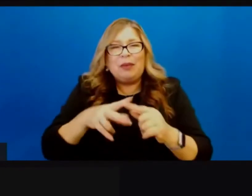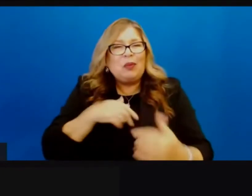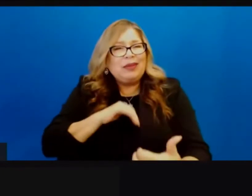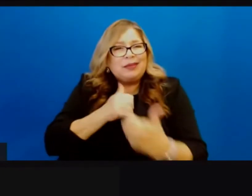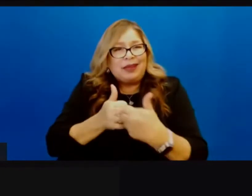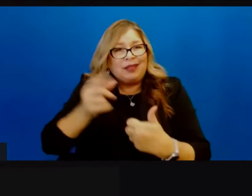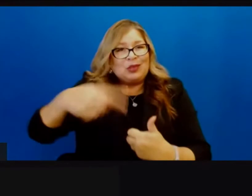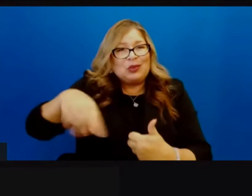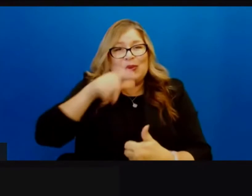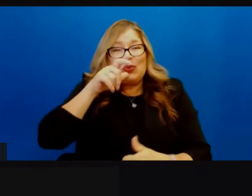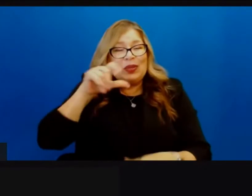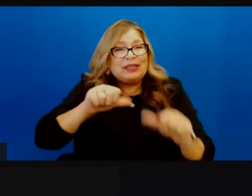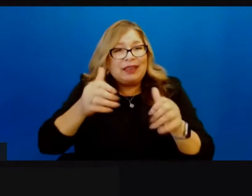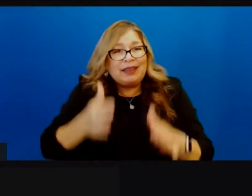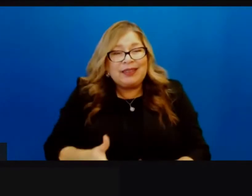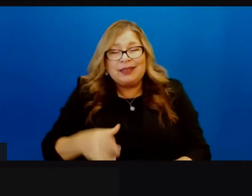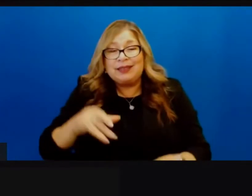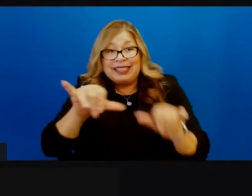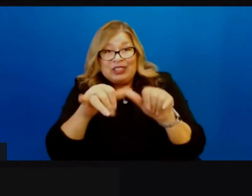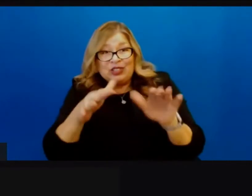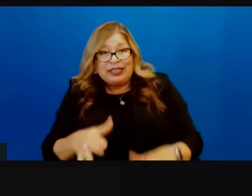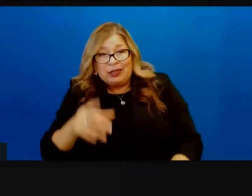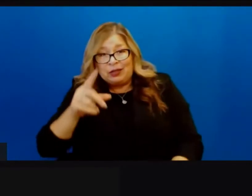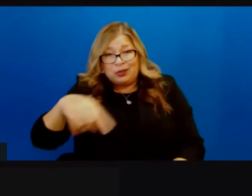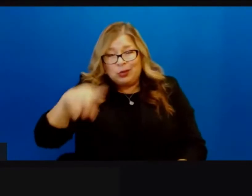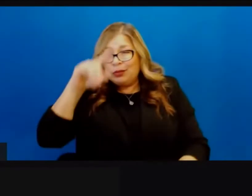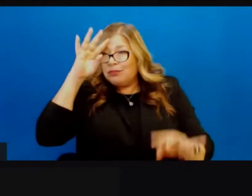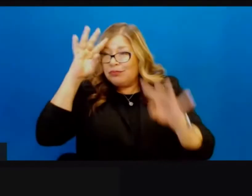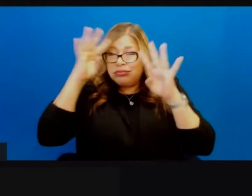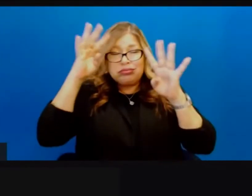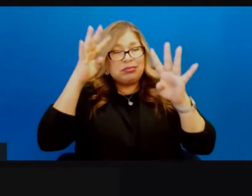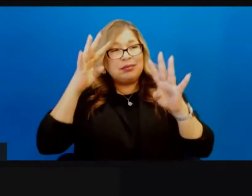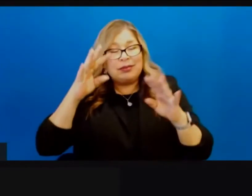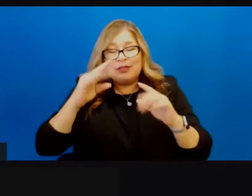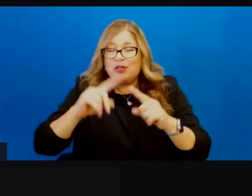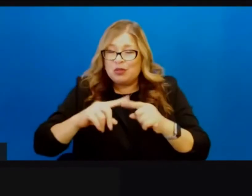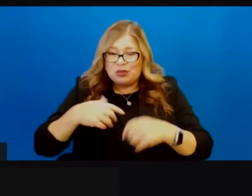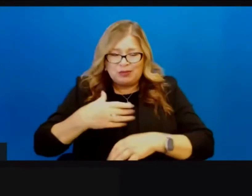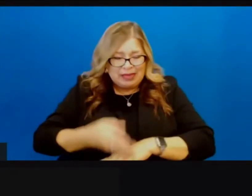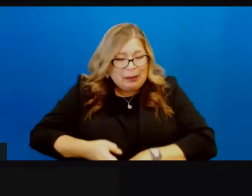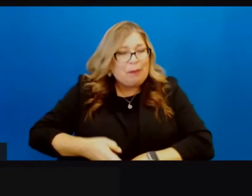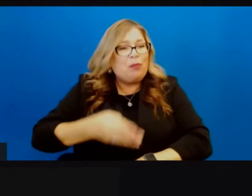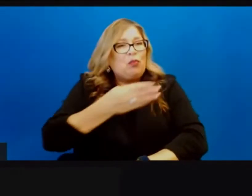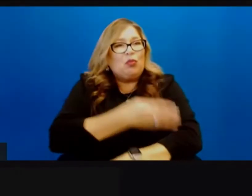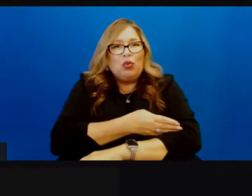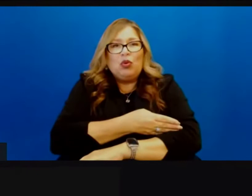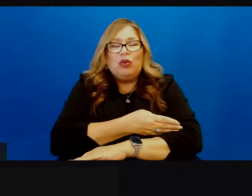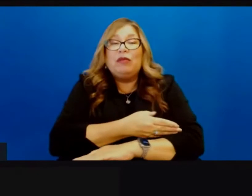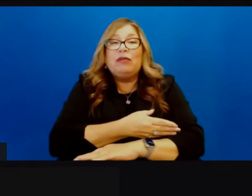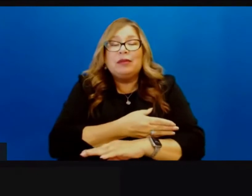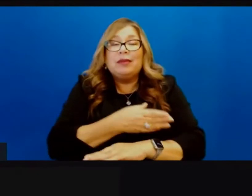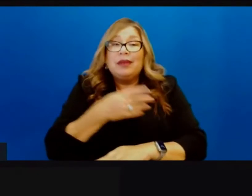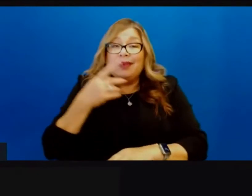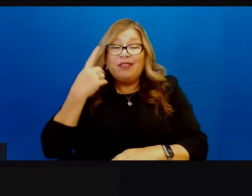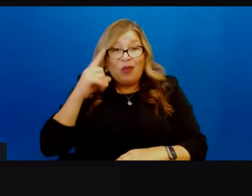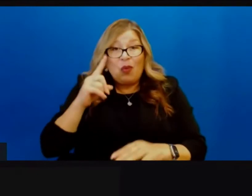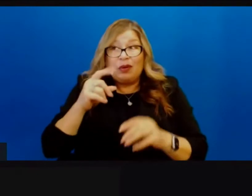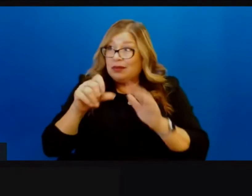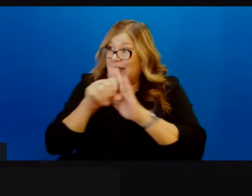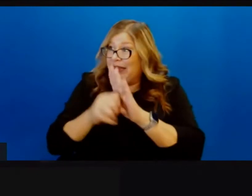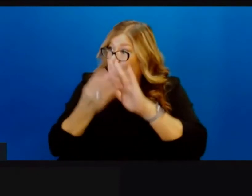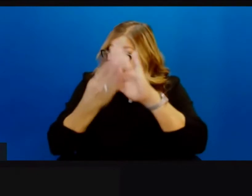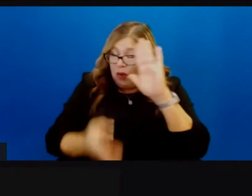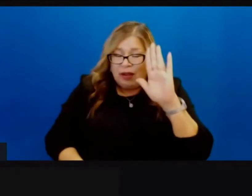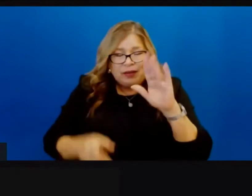new strategies to improve and scale up those improvements across our state, with a focus particularly on